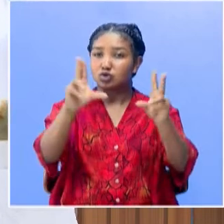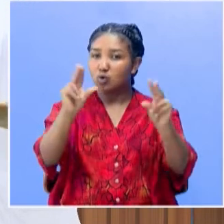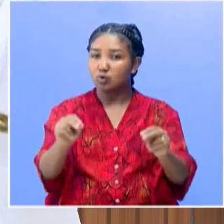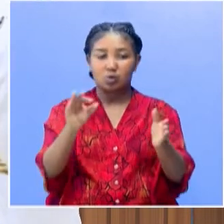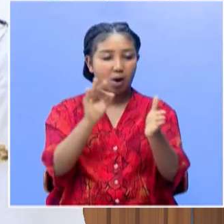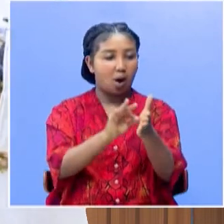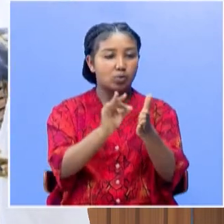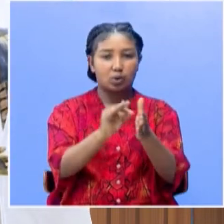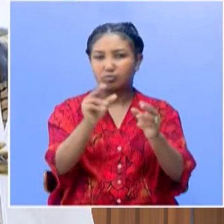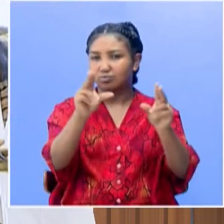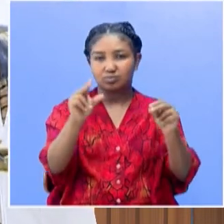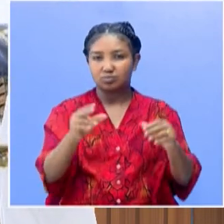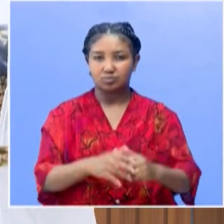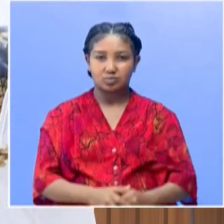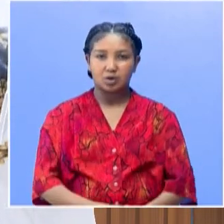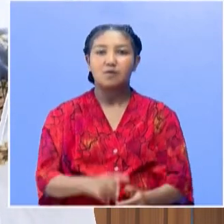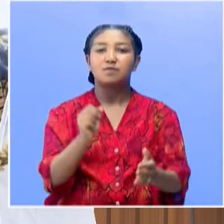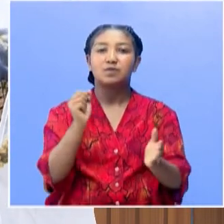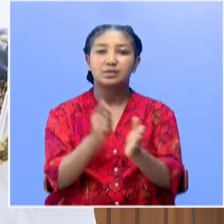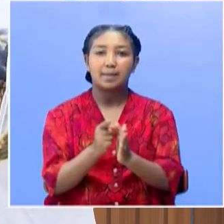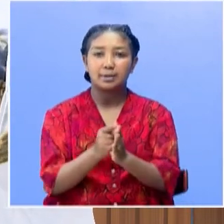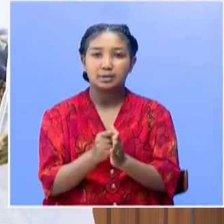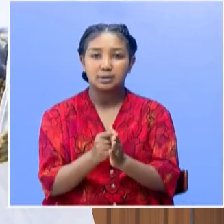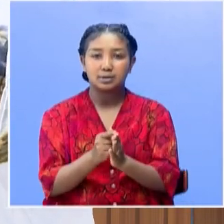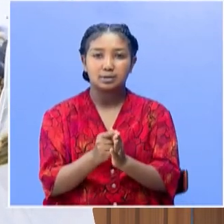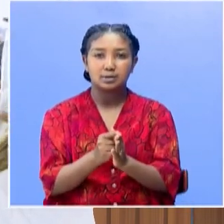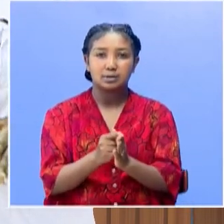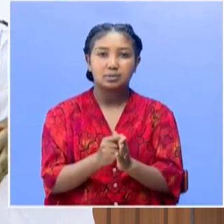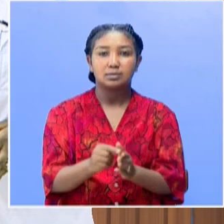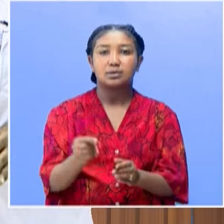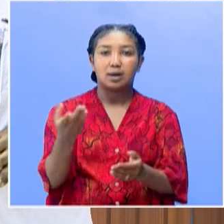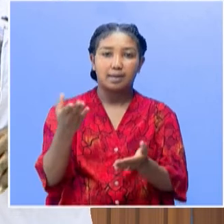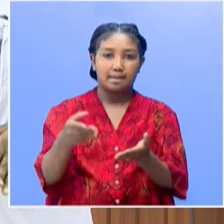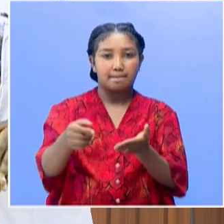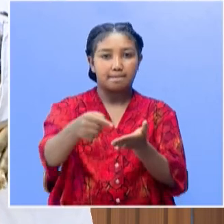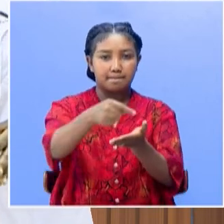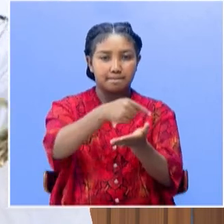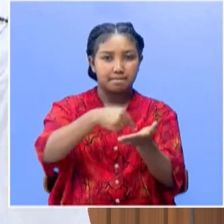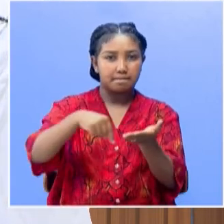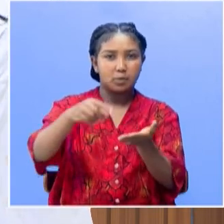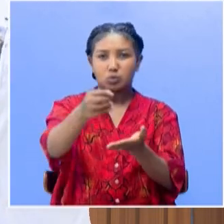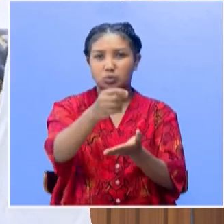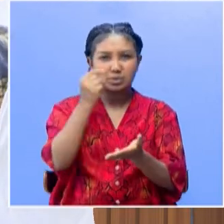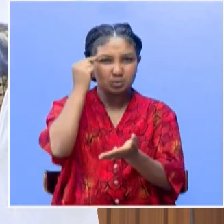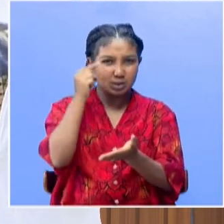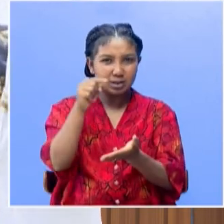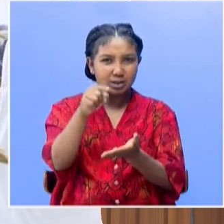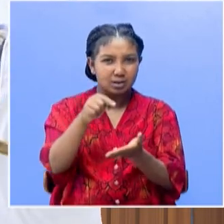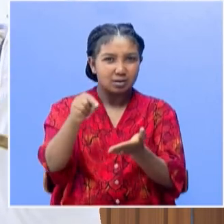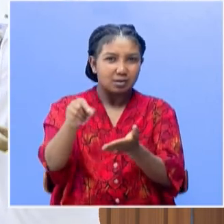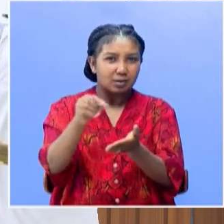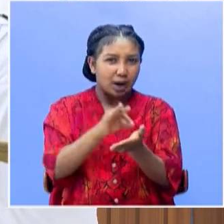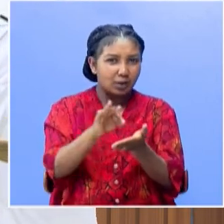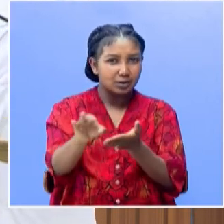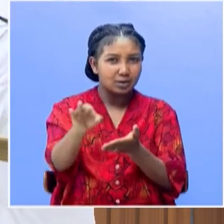be plural. For example, bread. Most of you think that you can